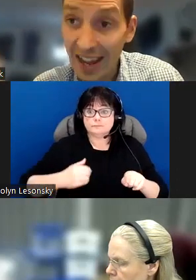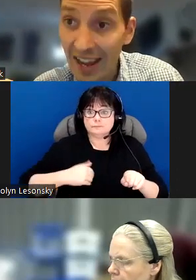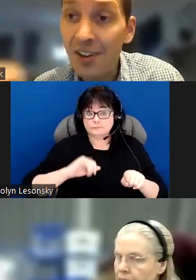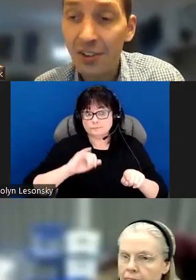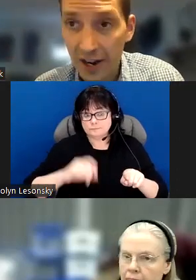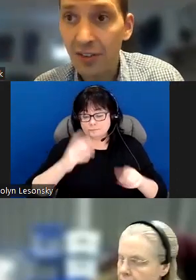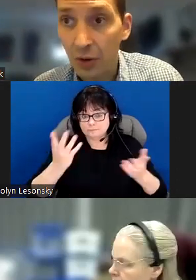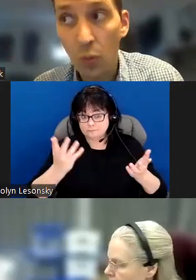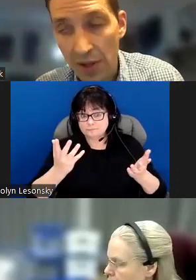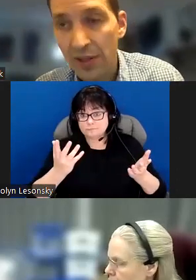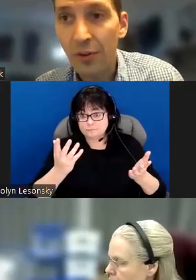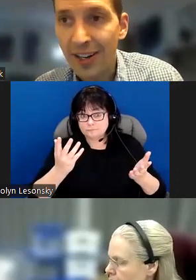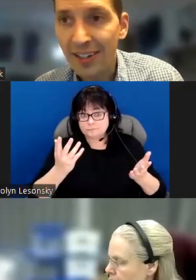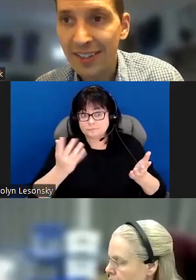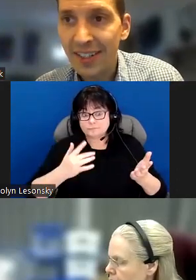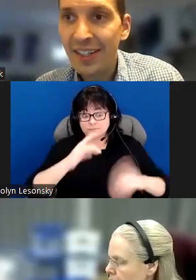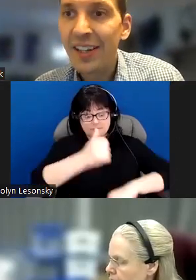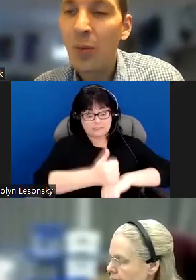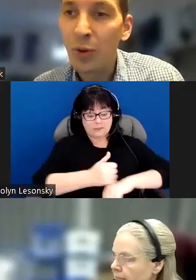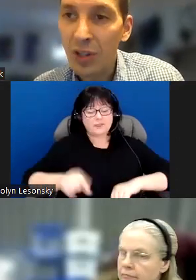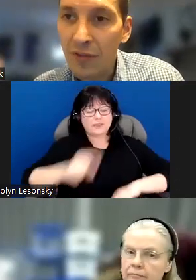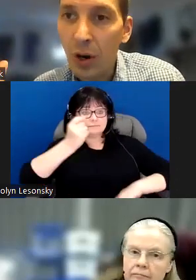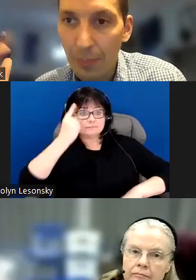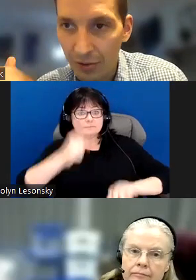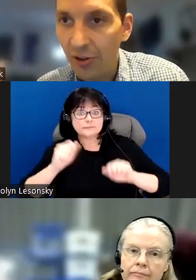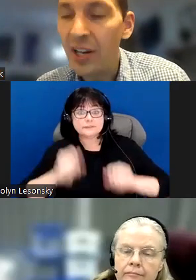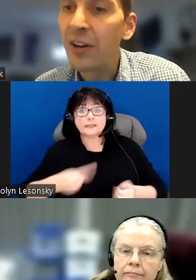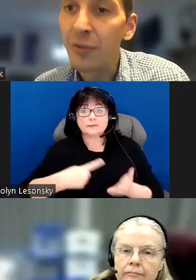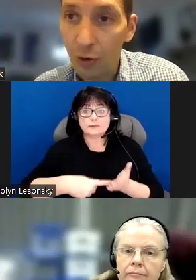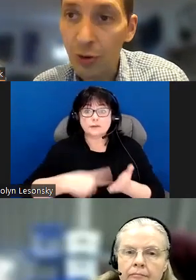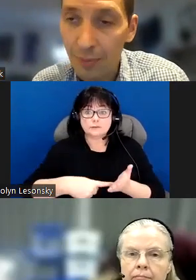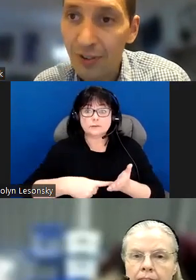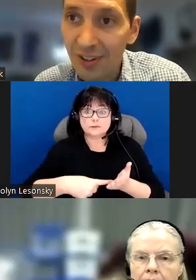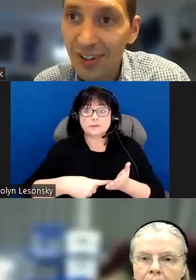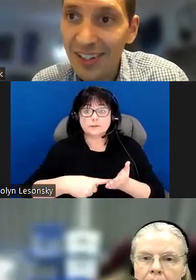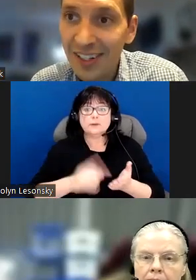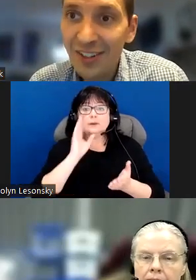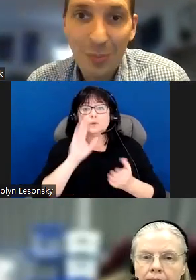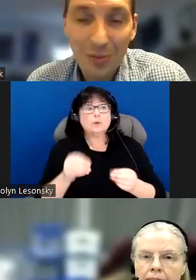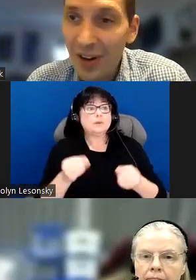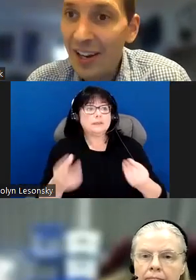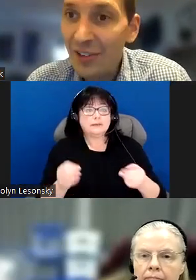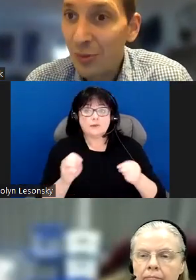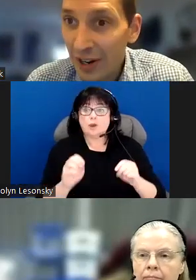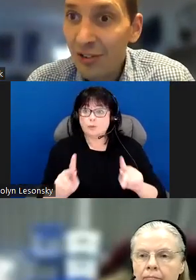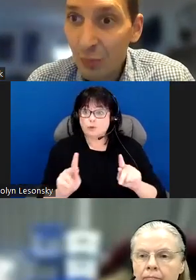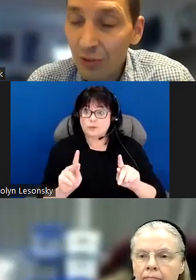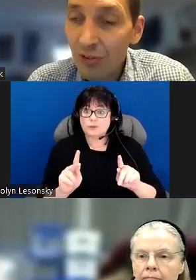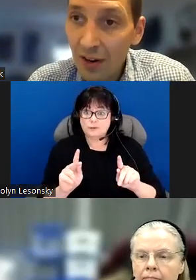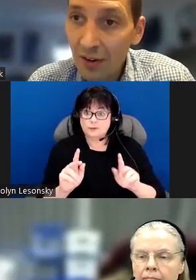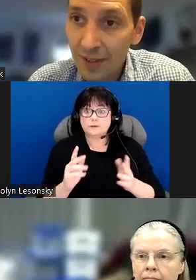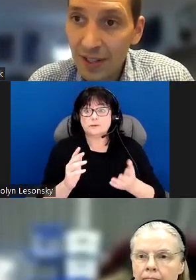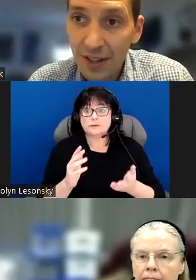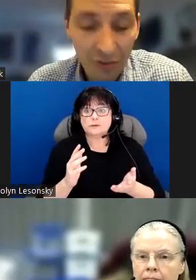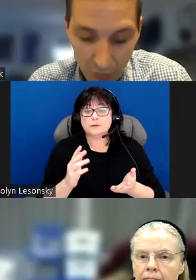they can talk to you when they're ready, it will give you opportunity and afford you opportunity to provide direction